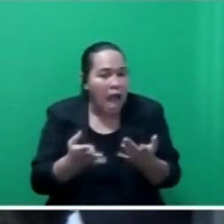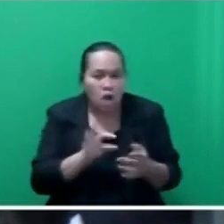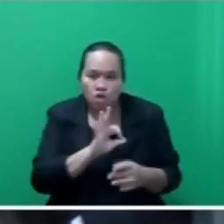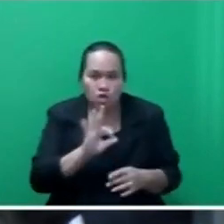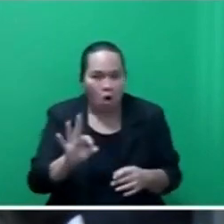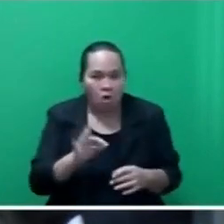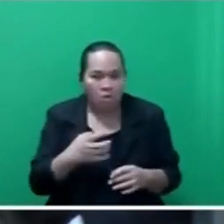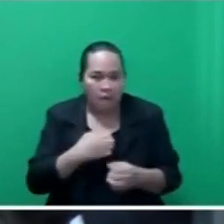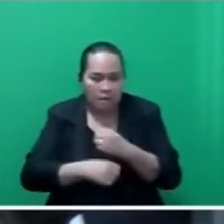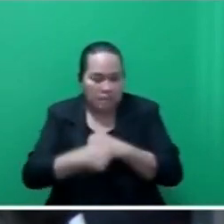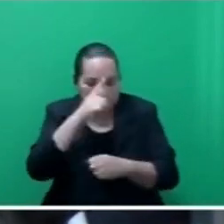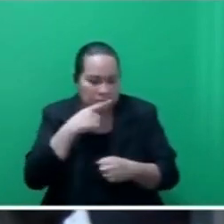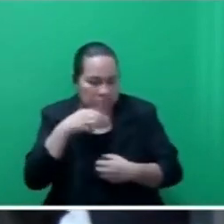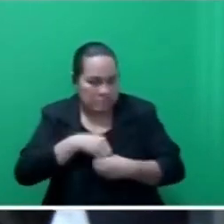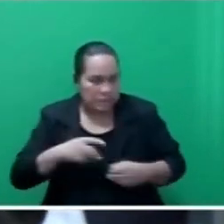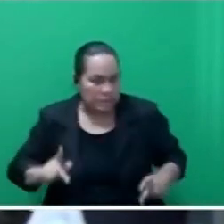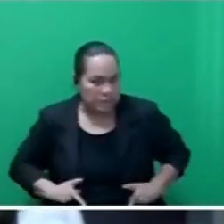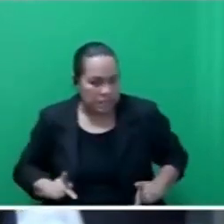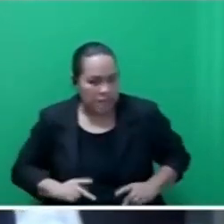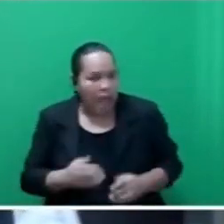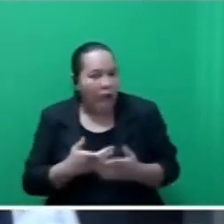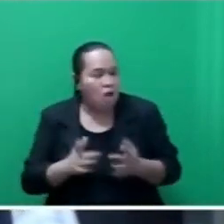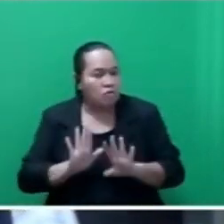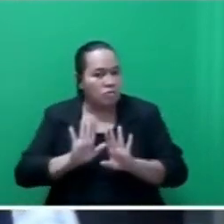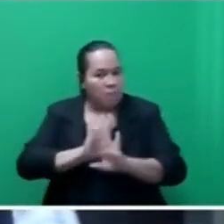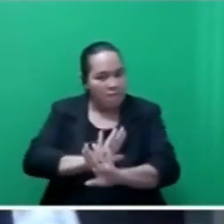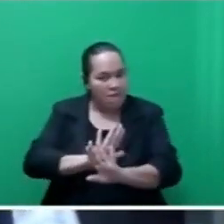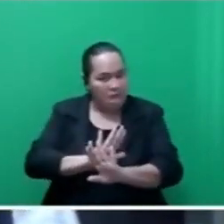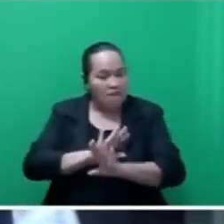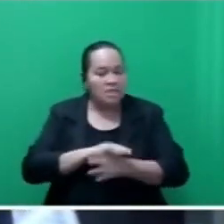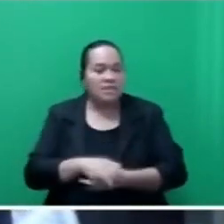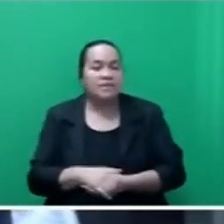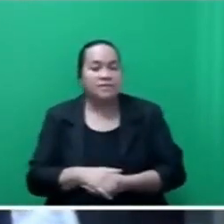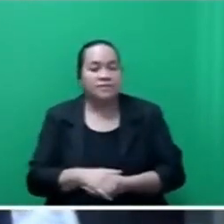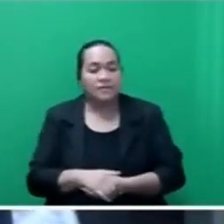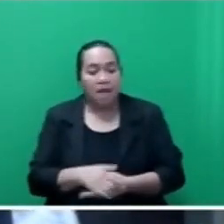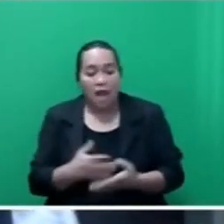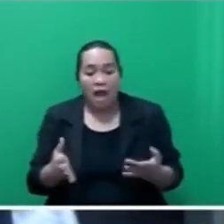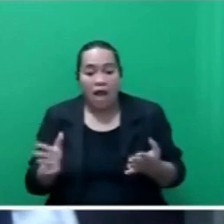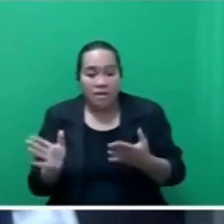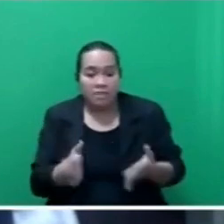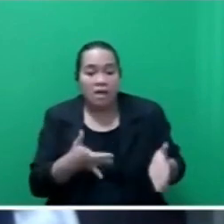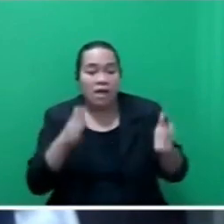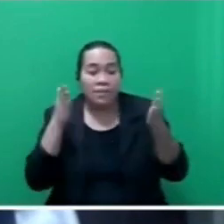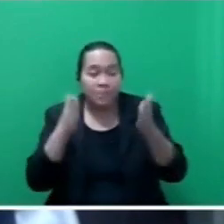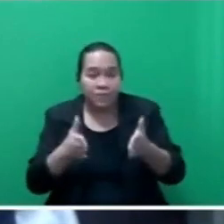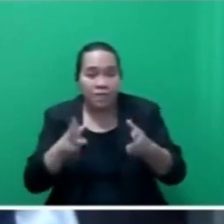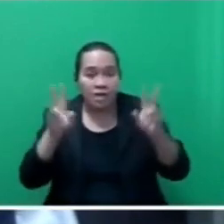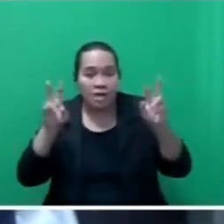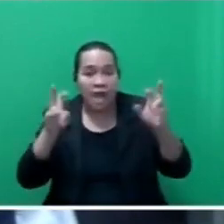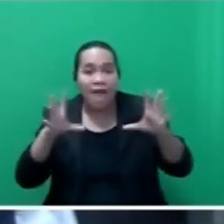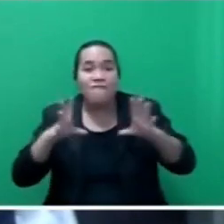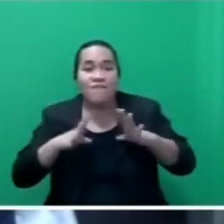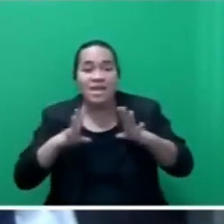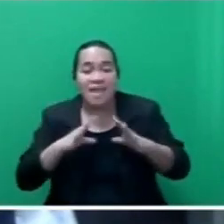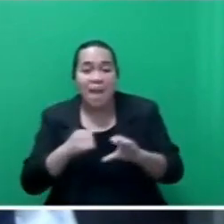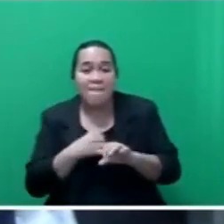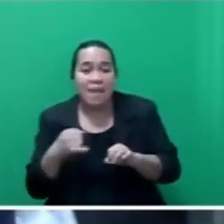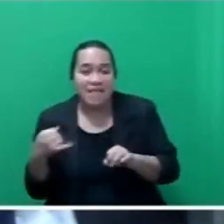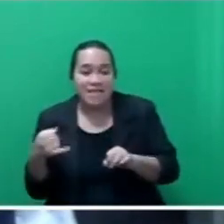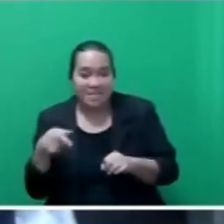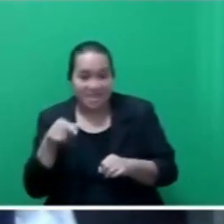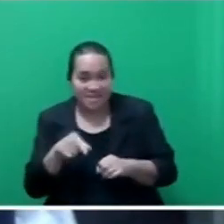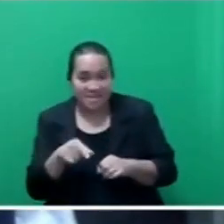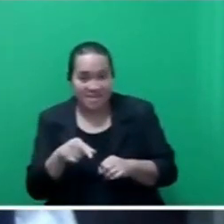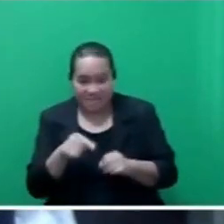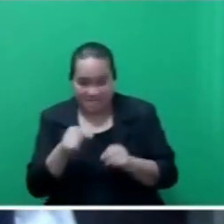continues, and that is also very important. Honorable Speaker, the free medicine scheme, as alluded by the Minister for Economy, was something that